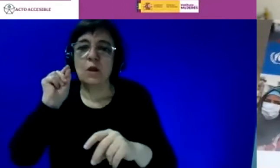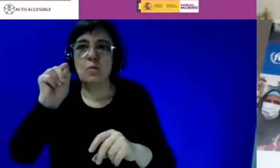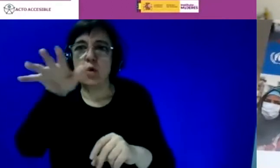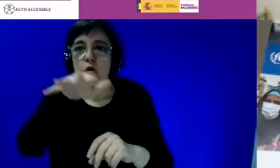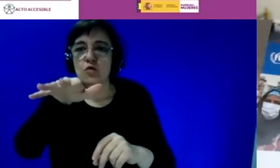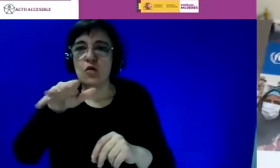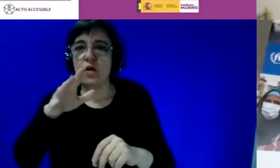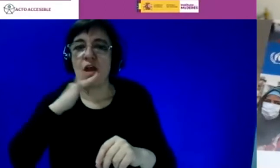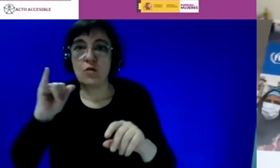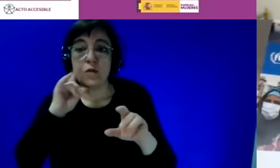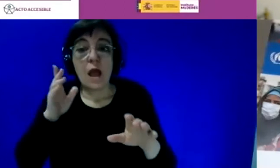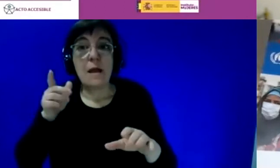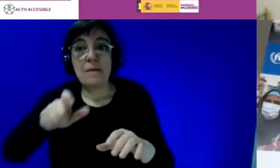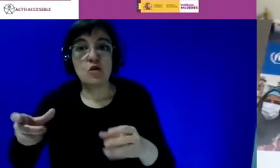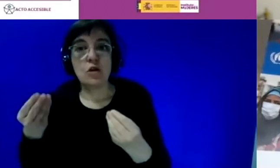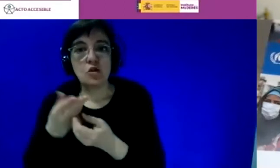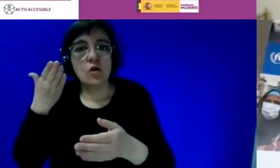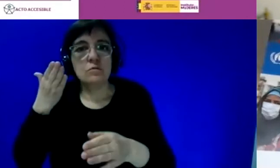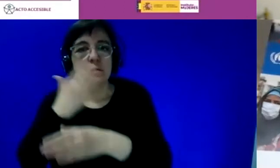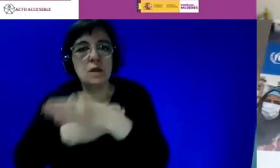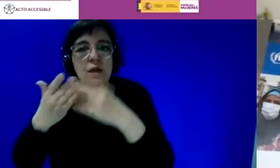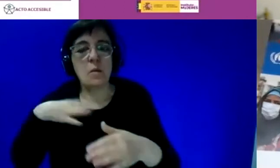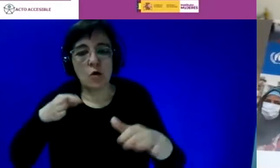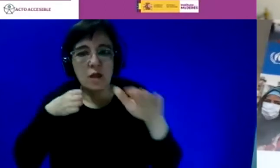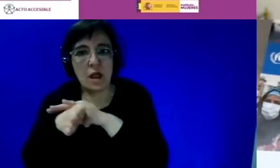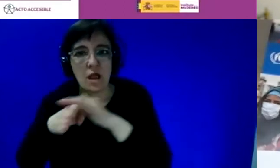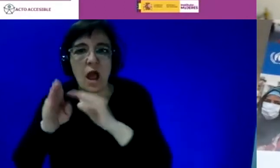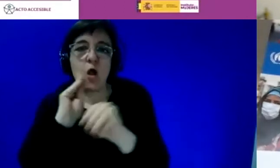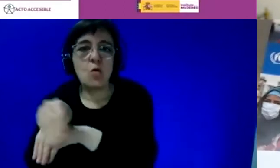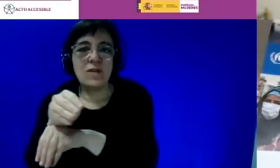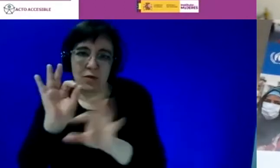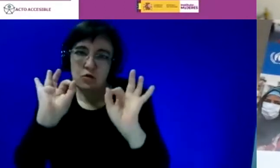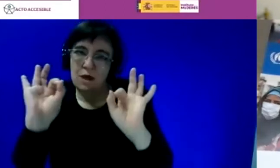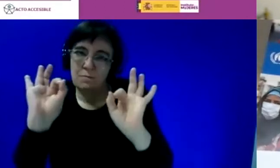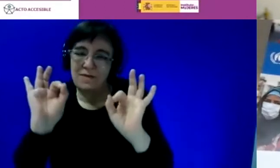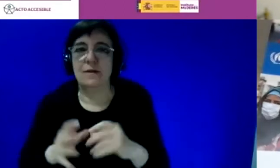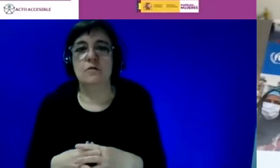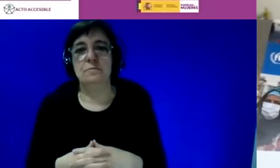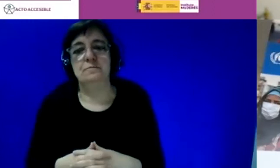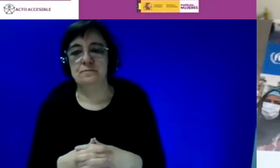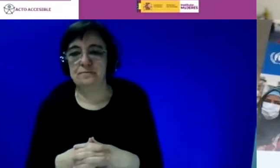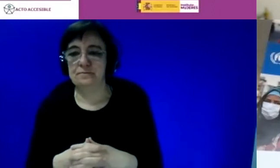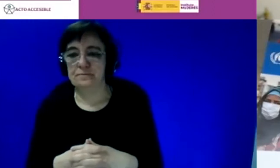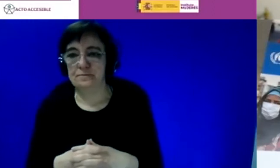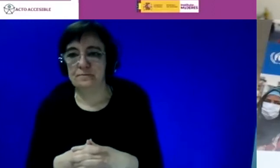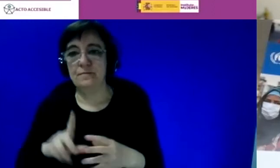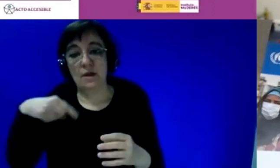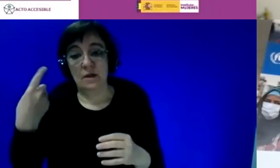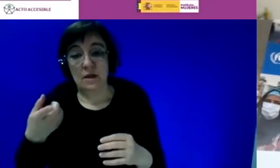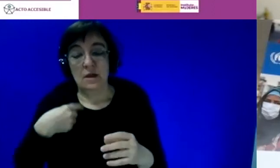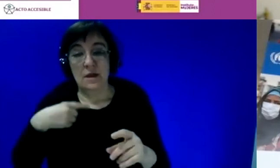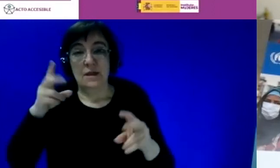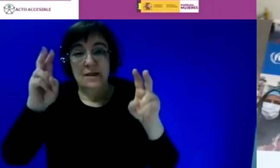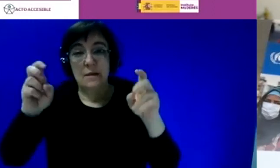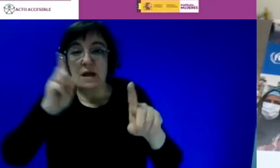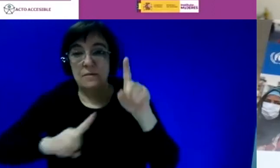support. Those spaces will also provide information on something that is increasingly of concern to us, and that is sexual